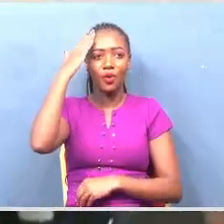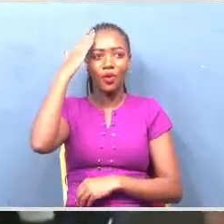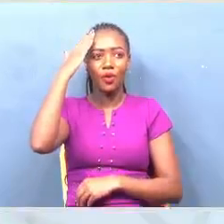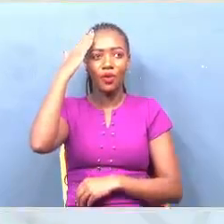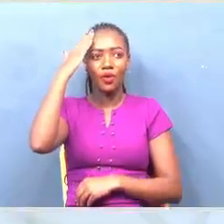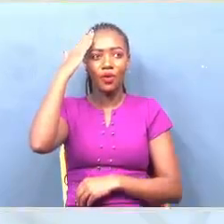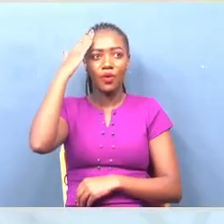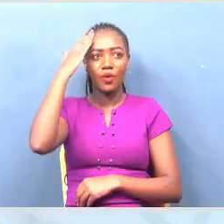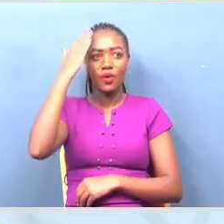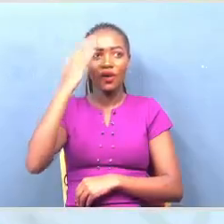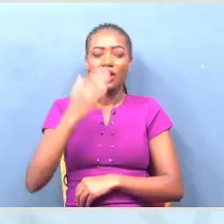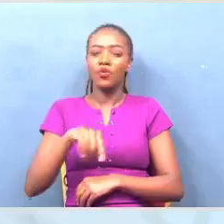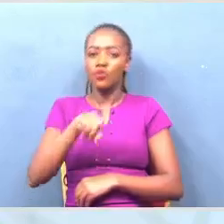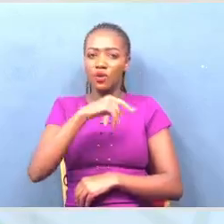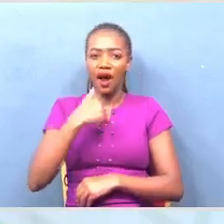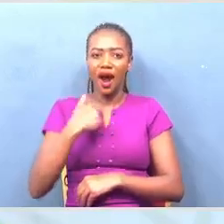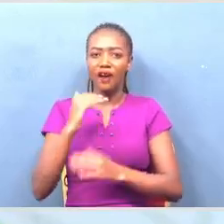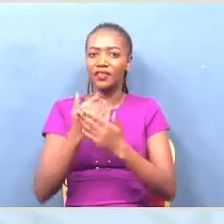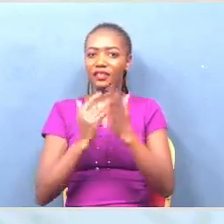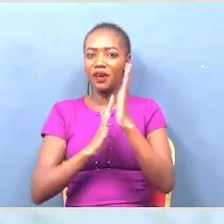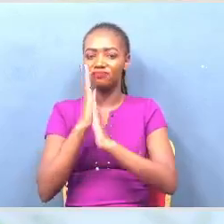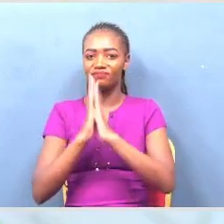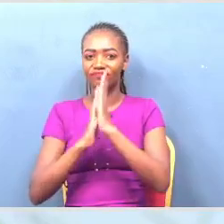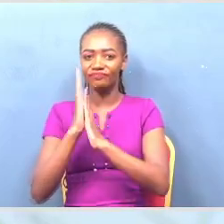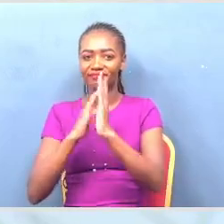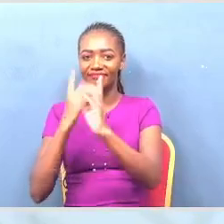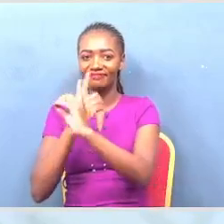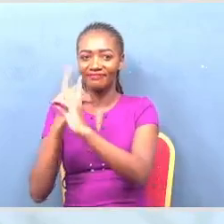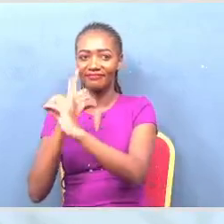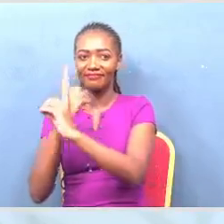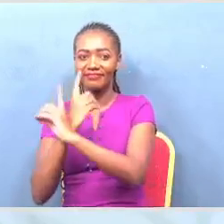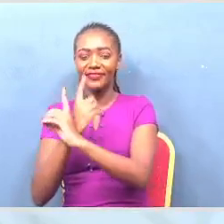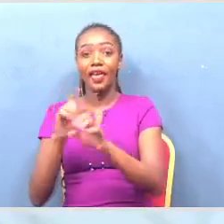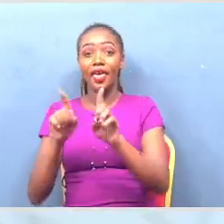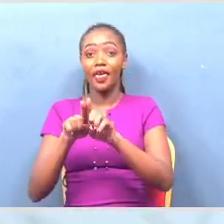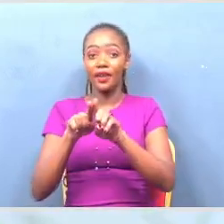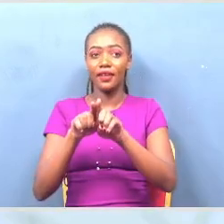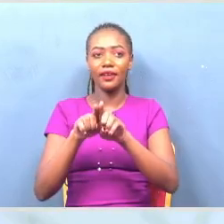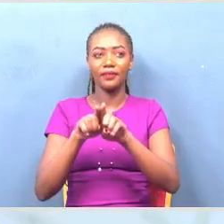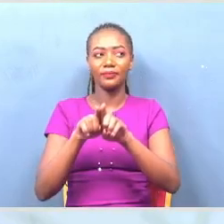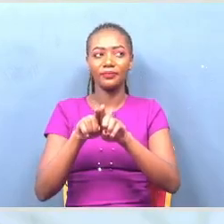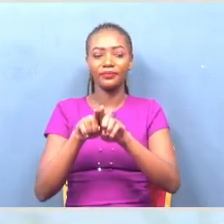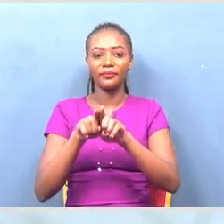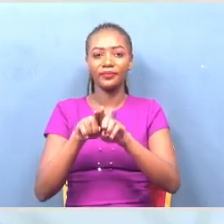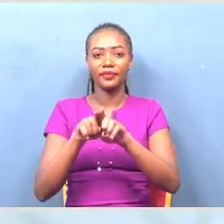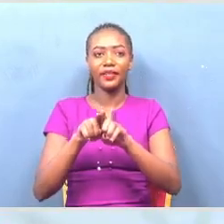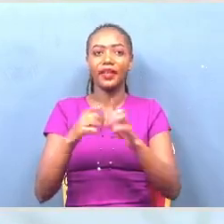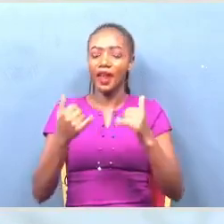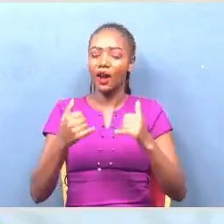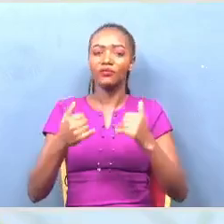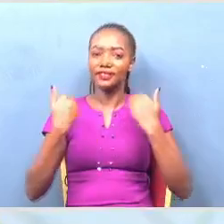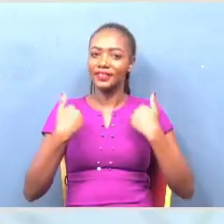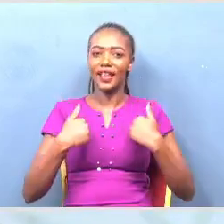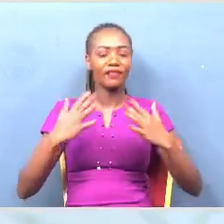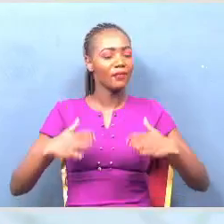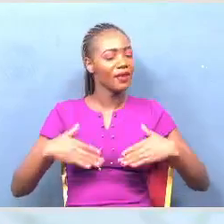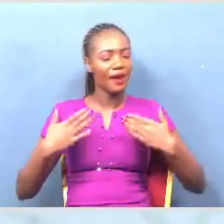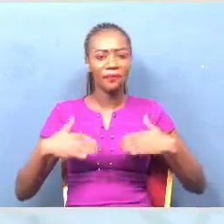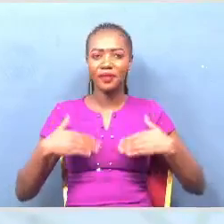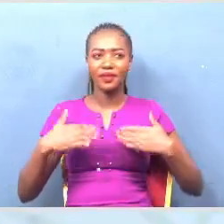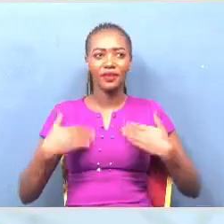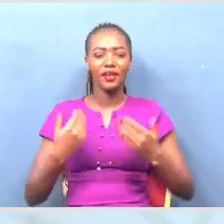that there were predictions that I won't get to the ballot. There